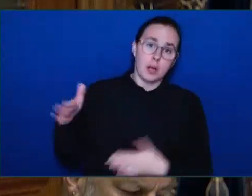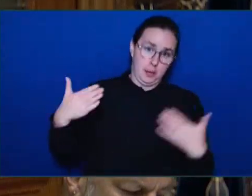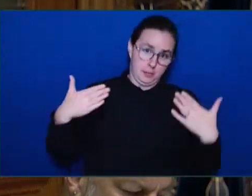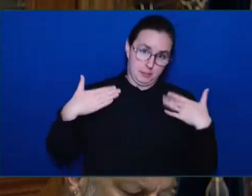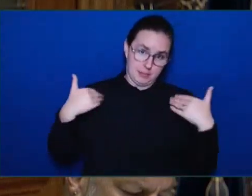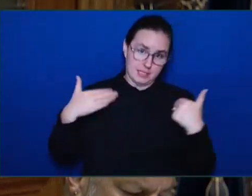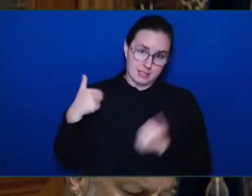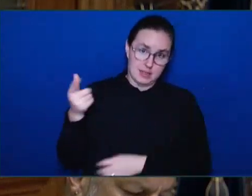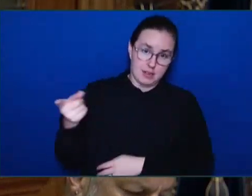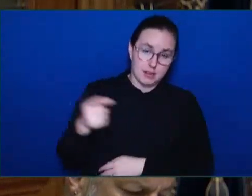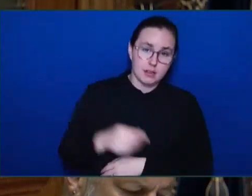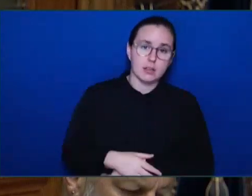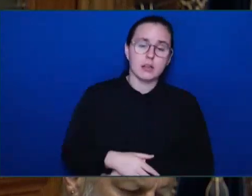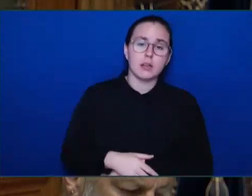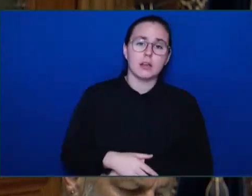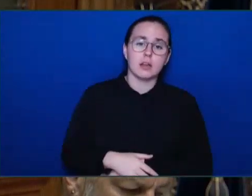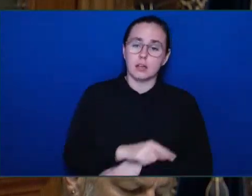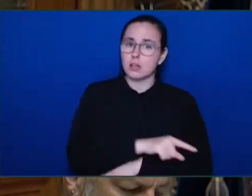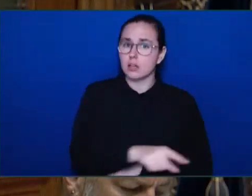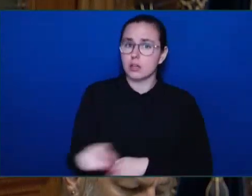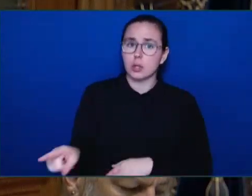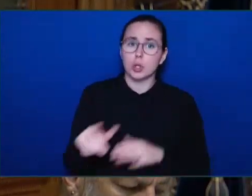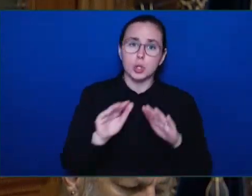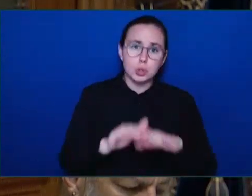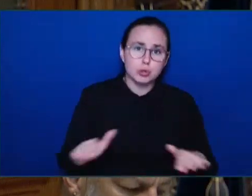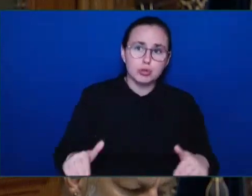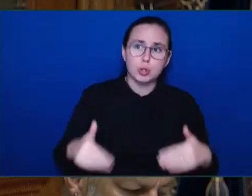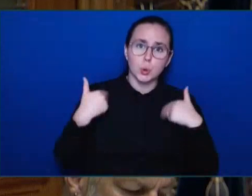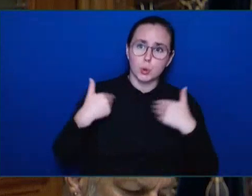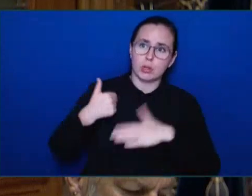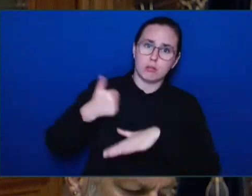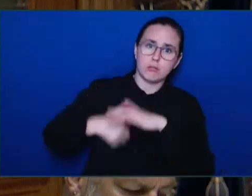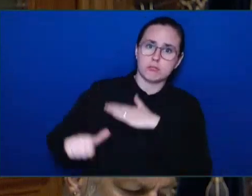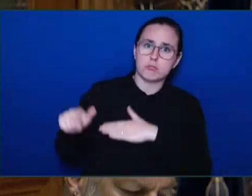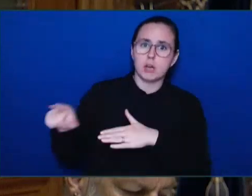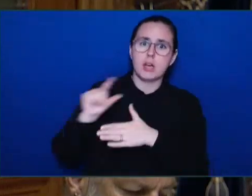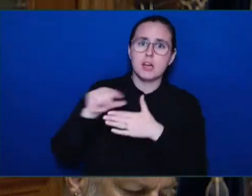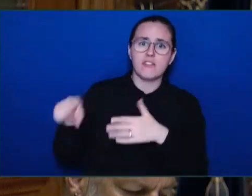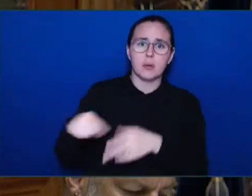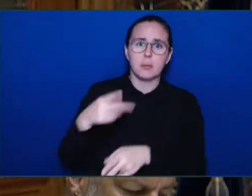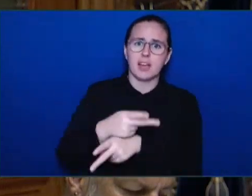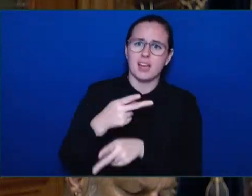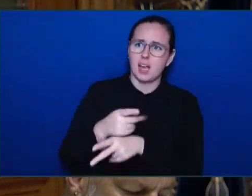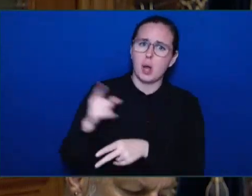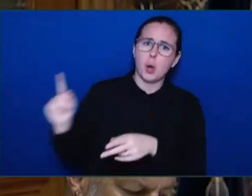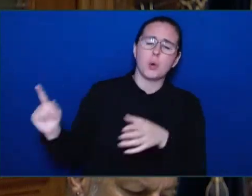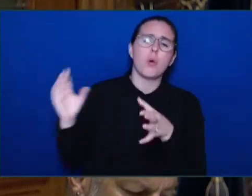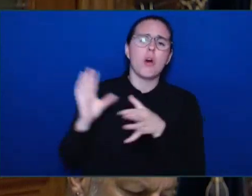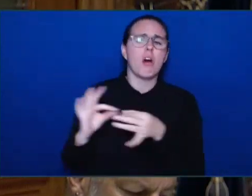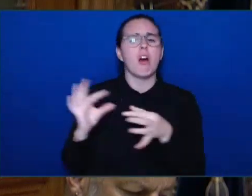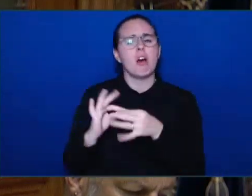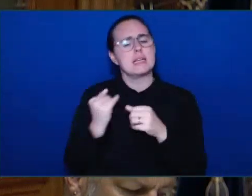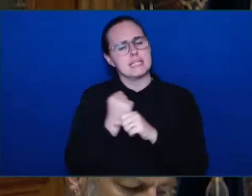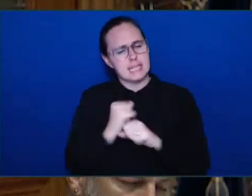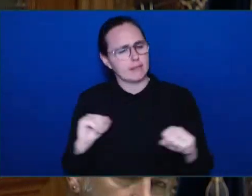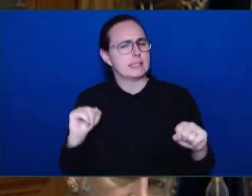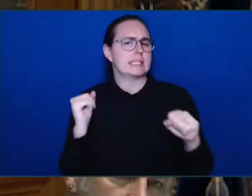when safety is used to justify the reason for removing children from their parents in the first